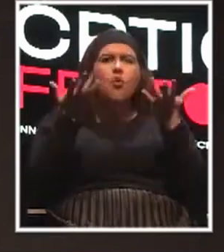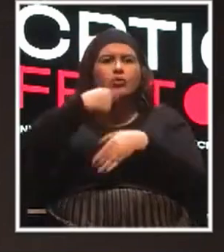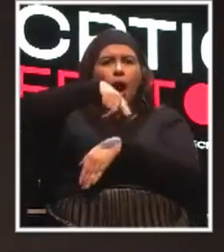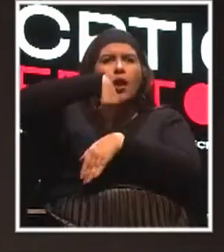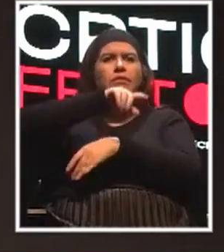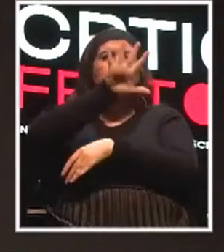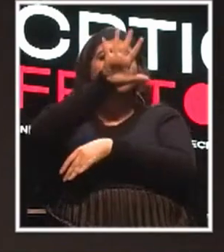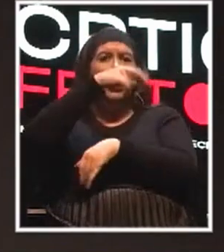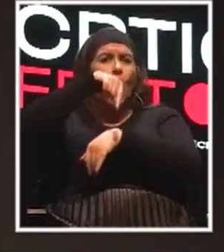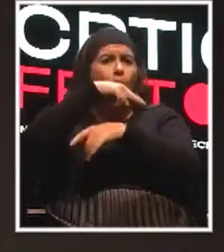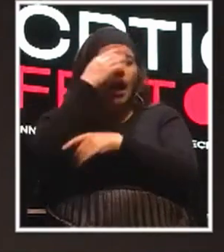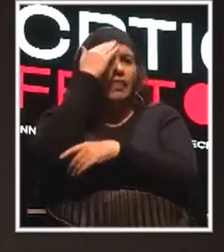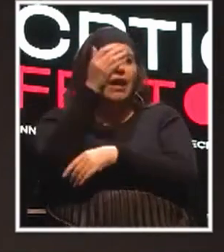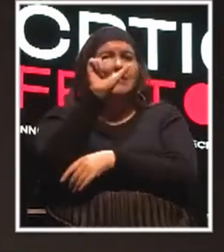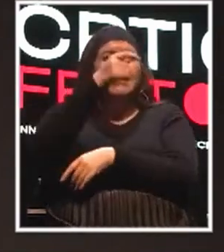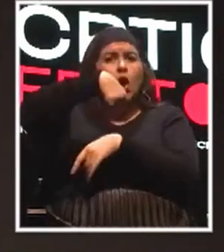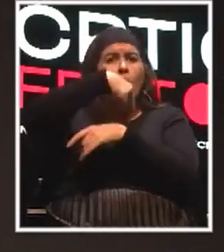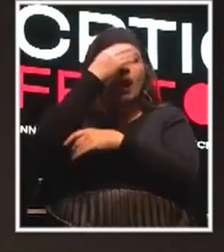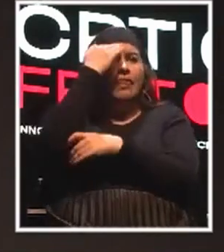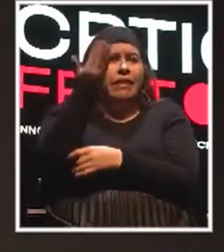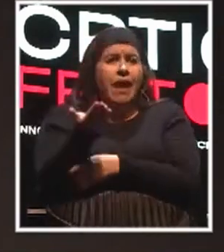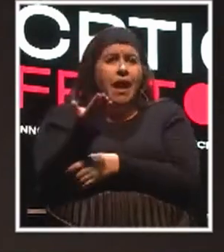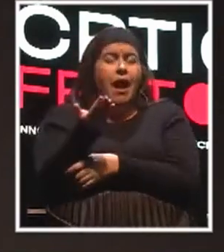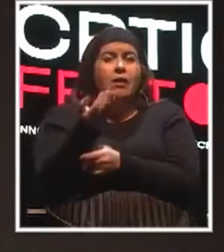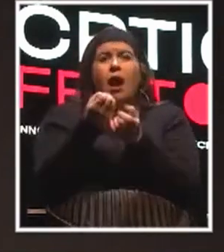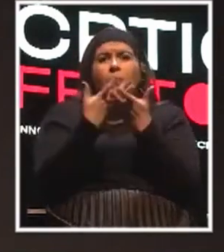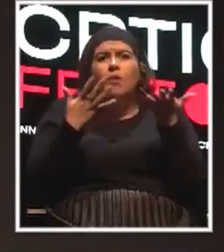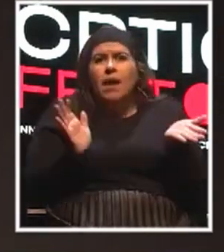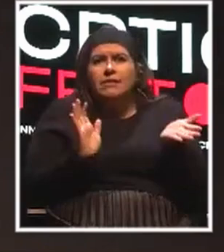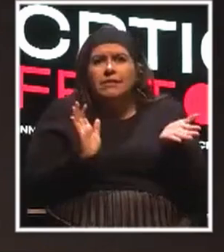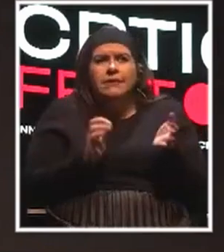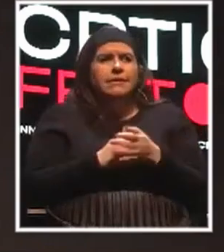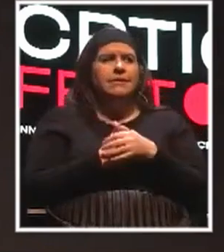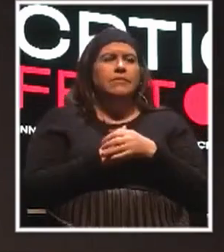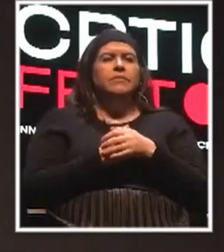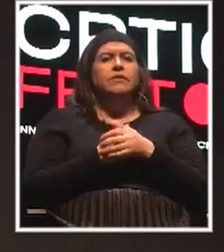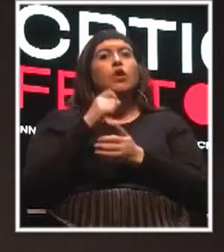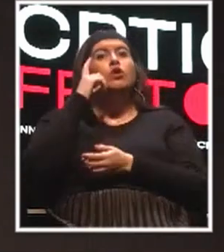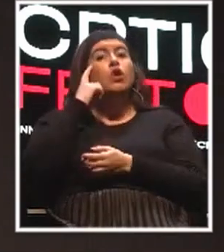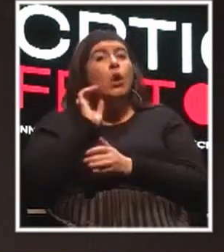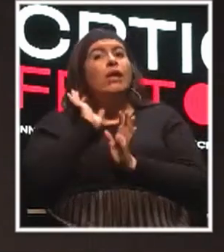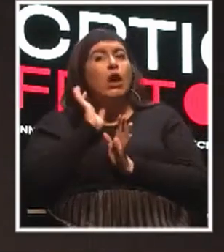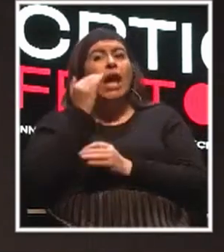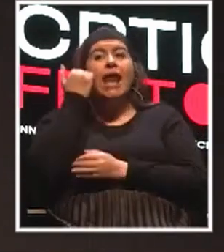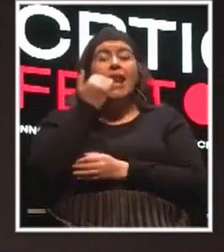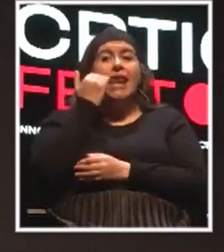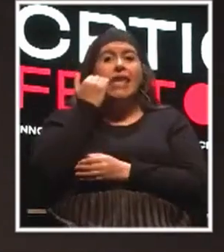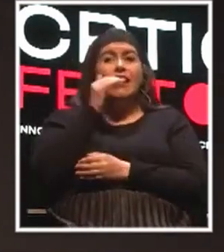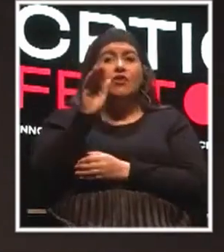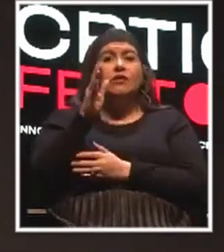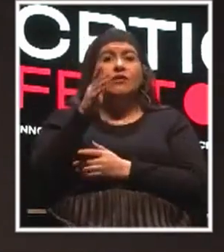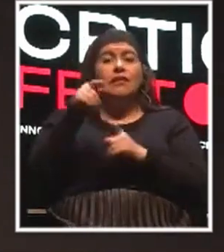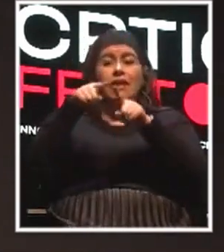day, 6 hours a day, who knows, maybe more. I think there's some kids in their rooms in Japan that don't come